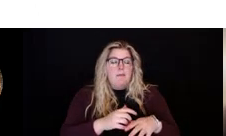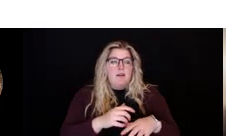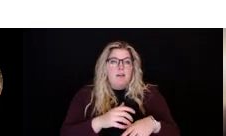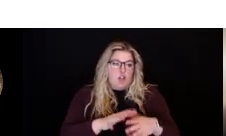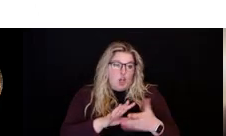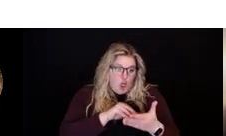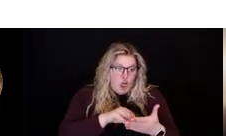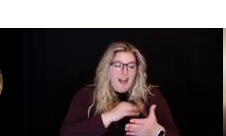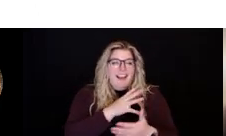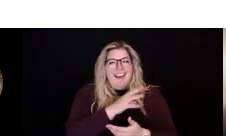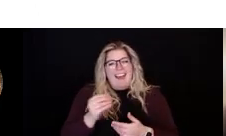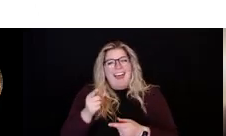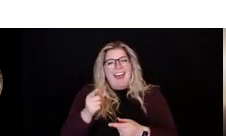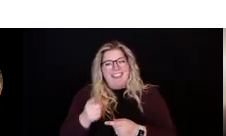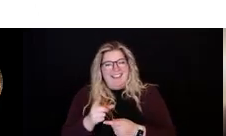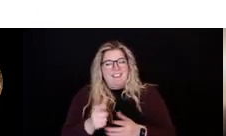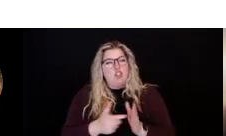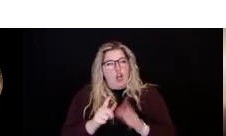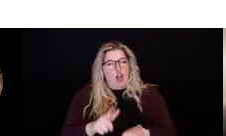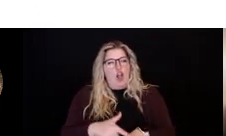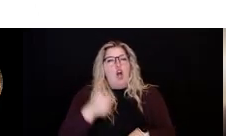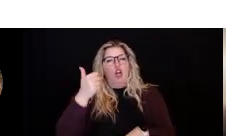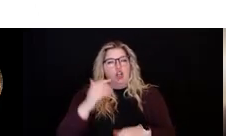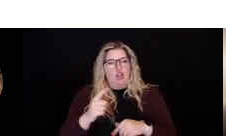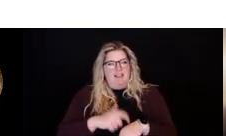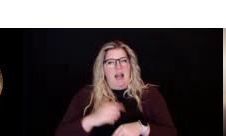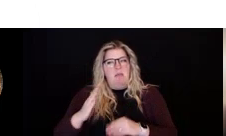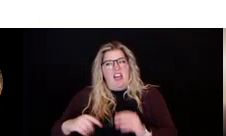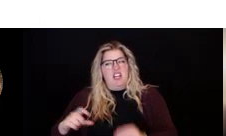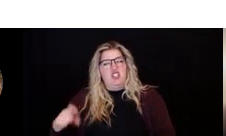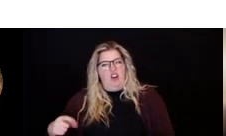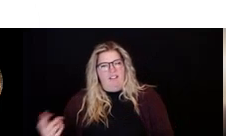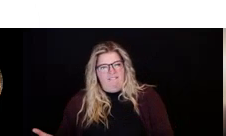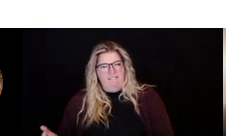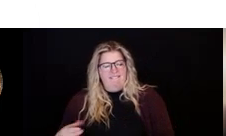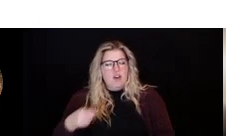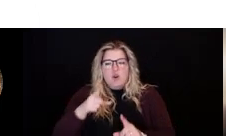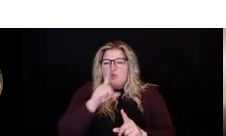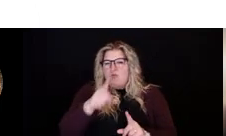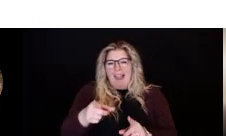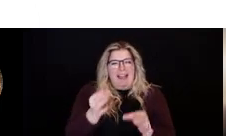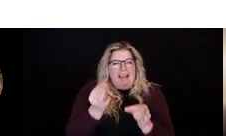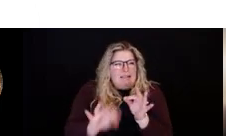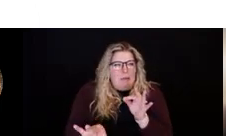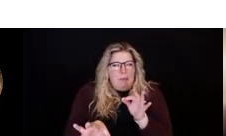this took longer than it really should have for a relatively simple